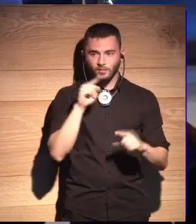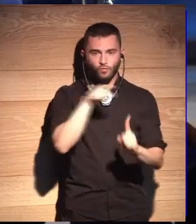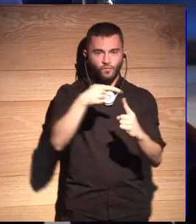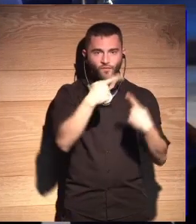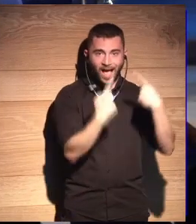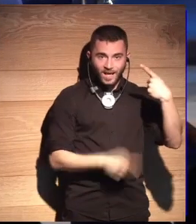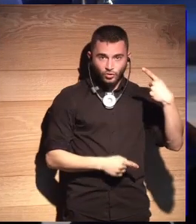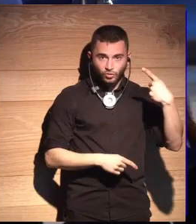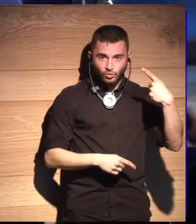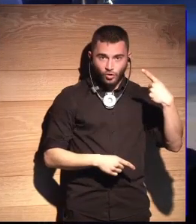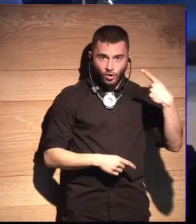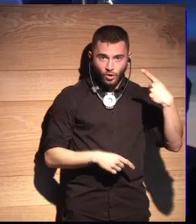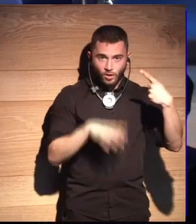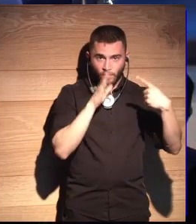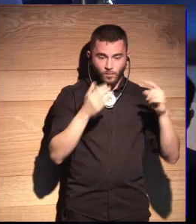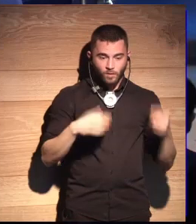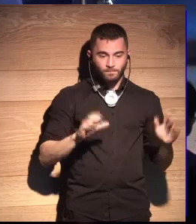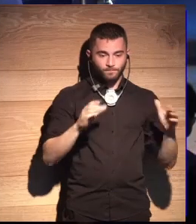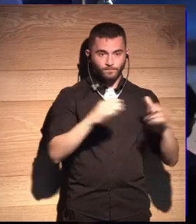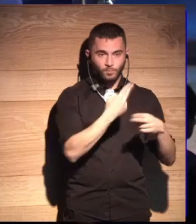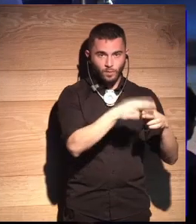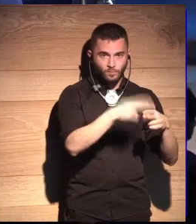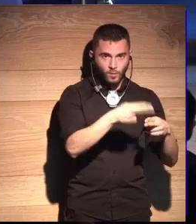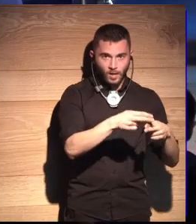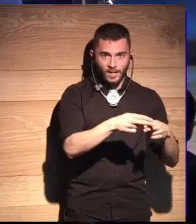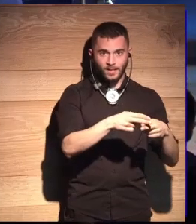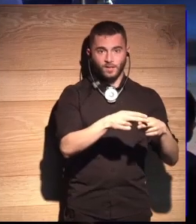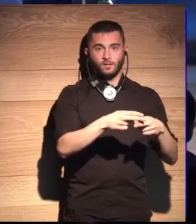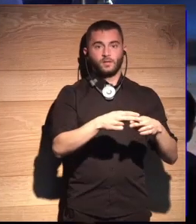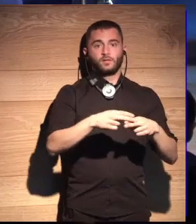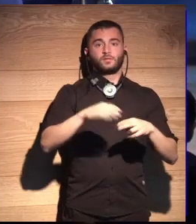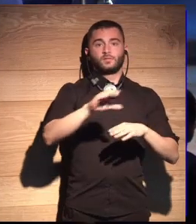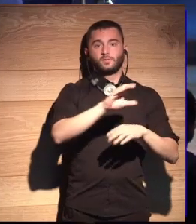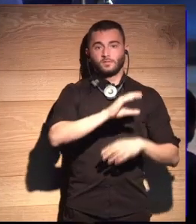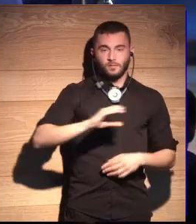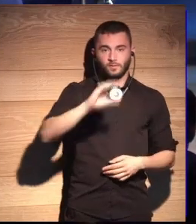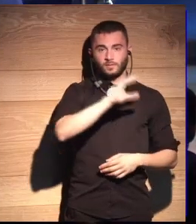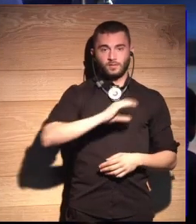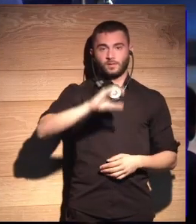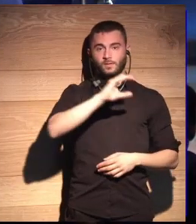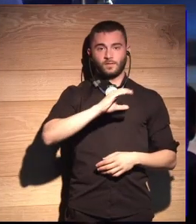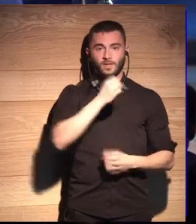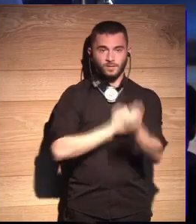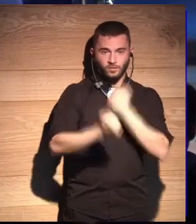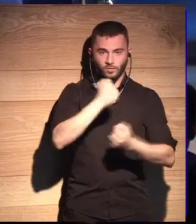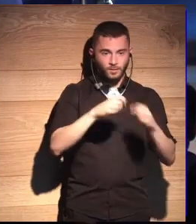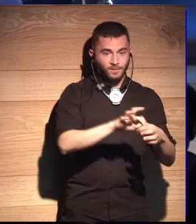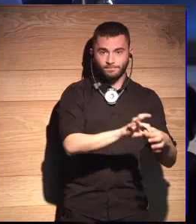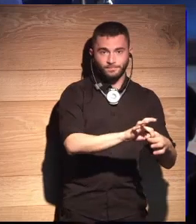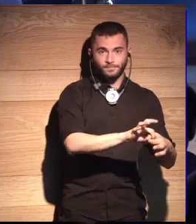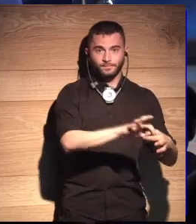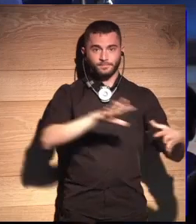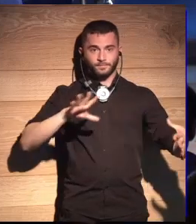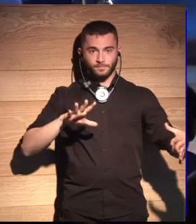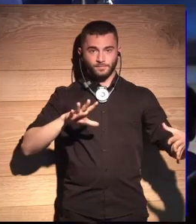one of those factors for the detachment from the political and scientific and economic